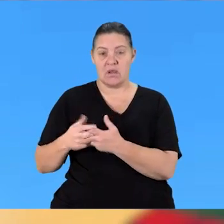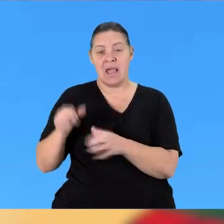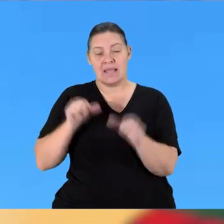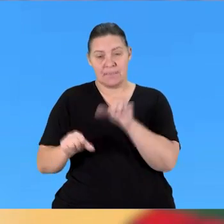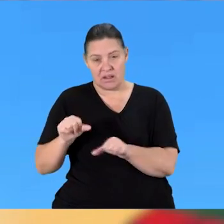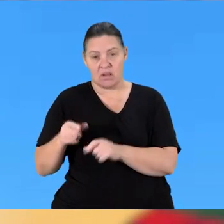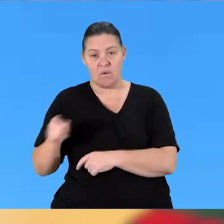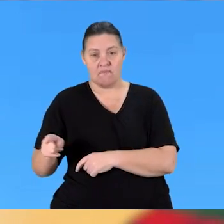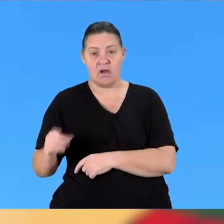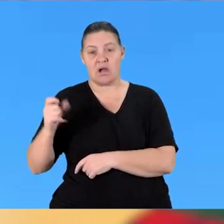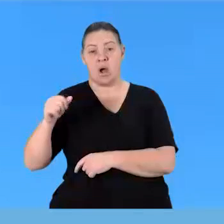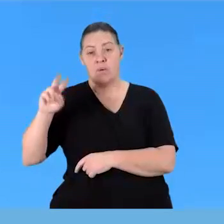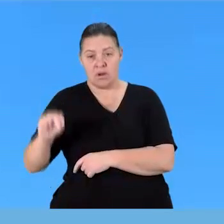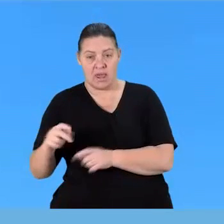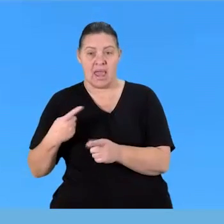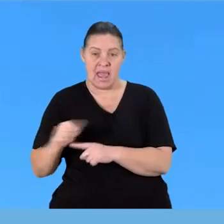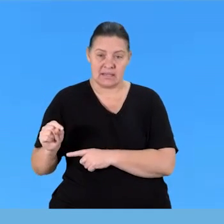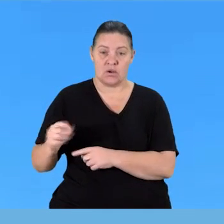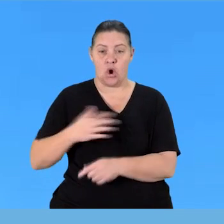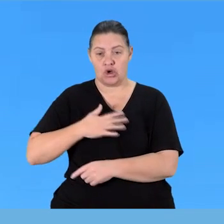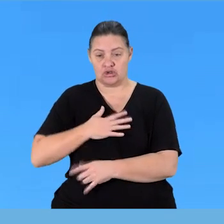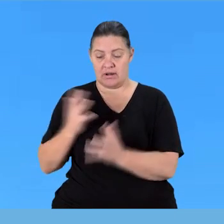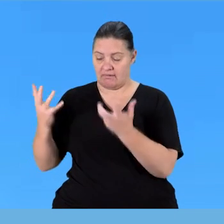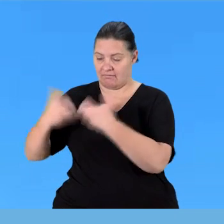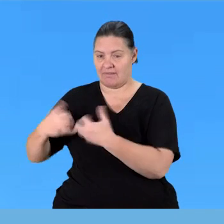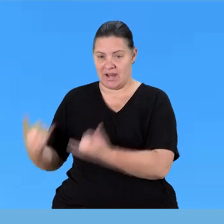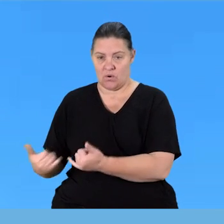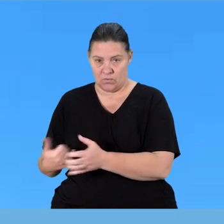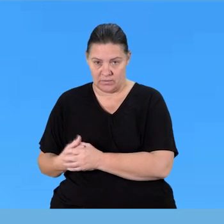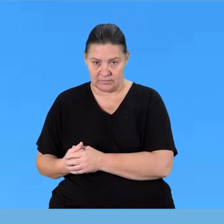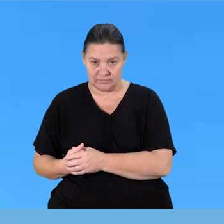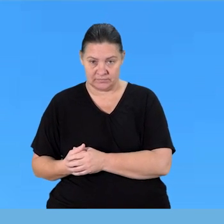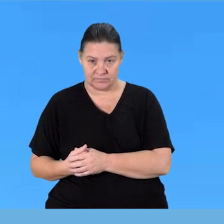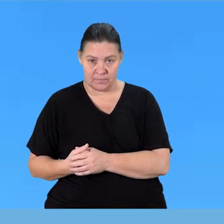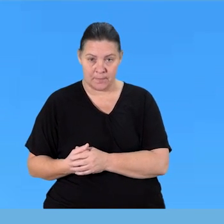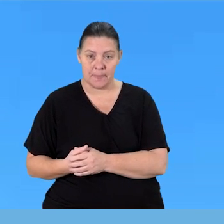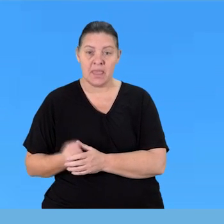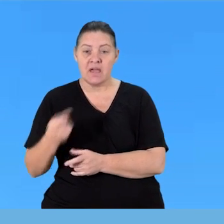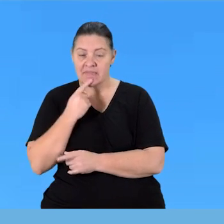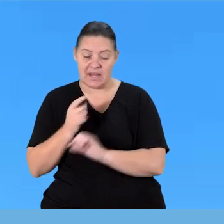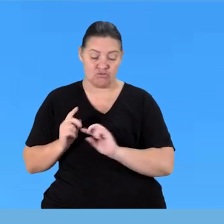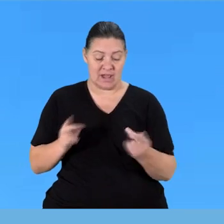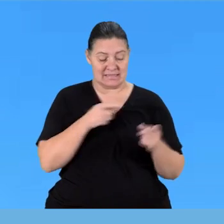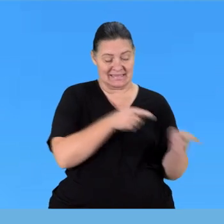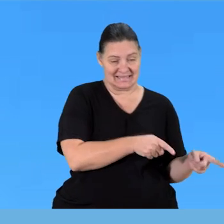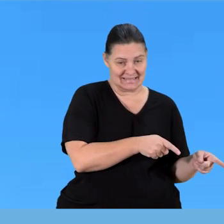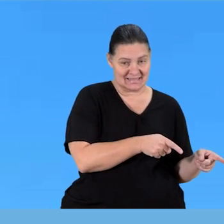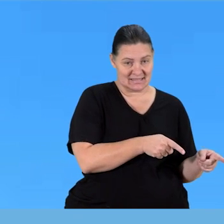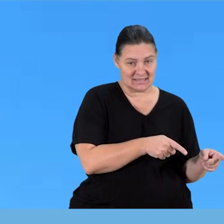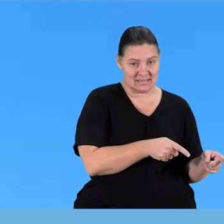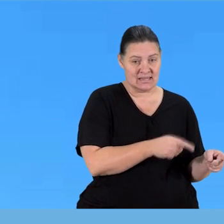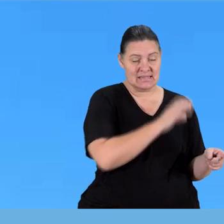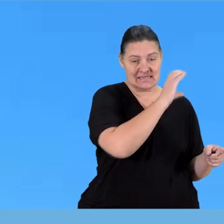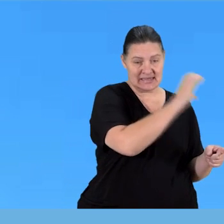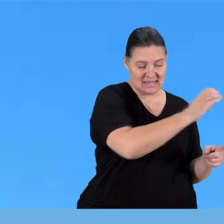combination or by the chemical bond of carbon and the oxygen. Now we're seeing that the reactants that we have on this